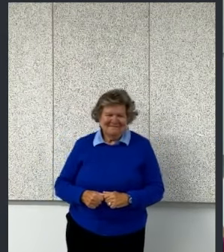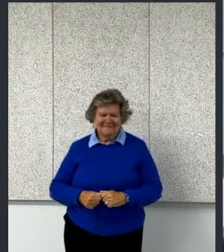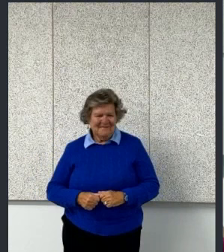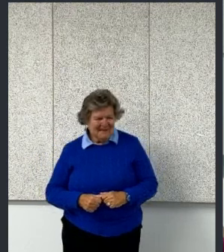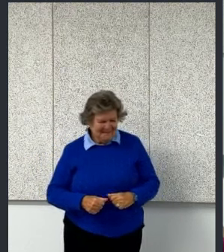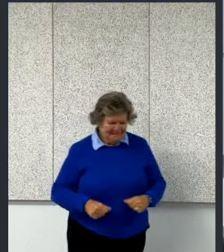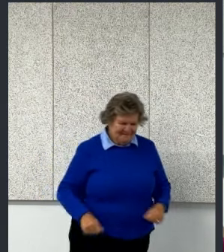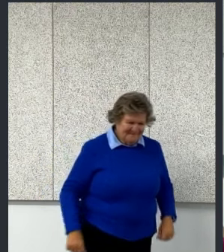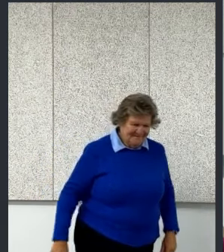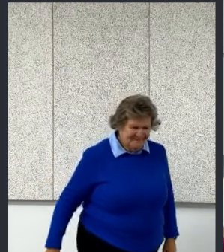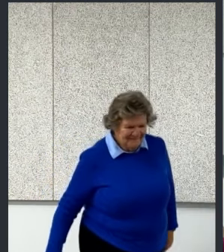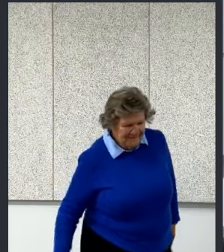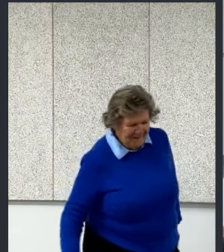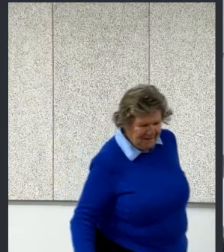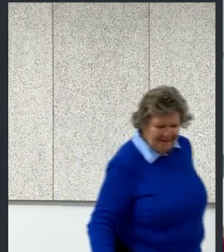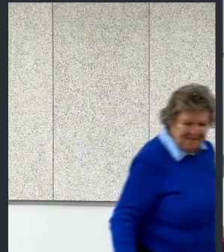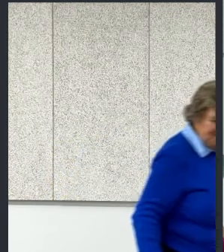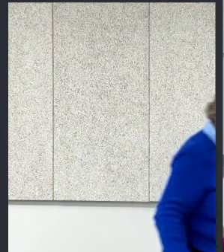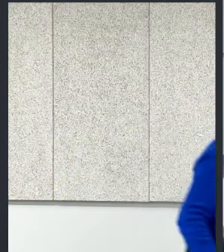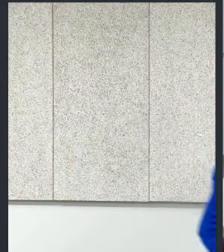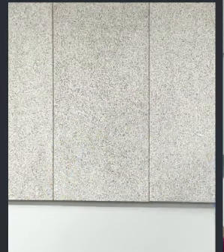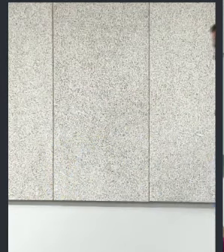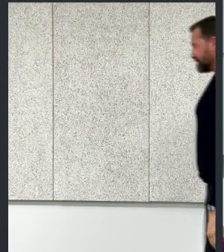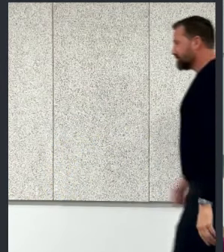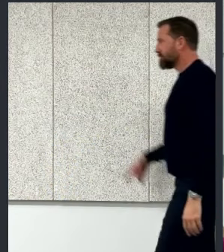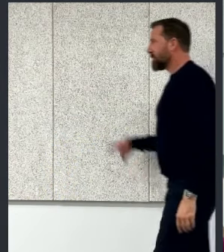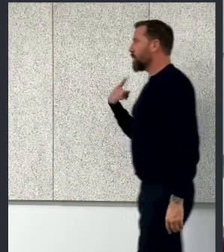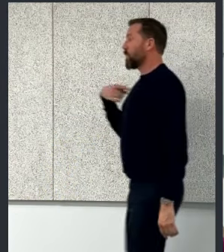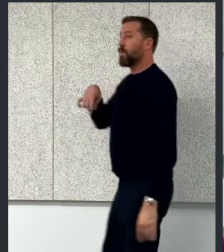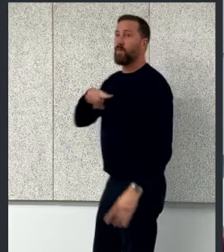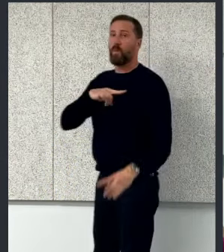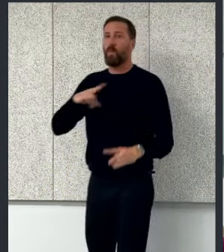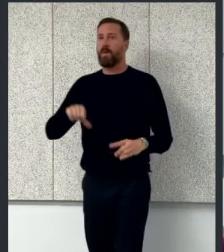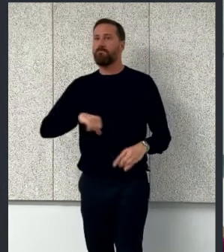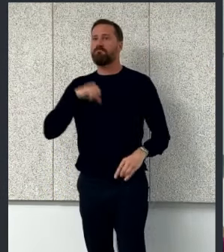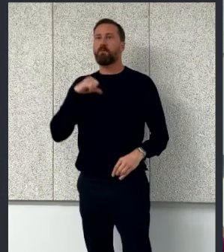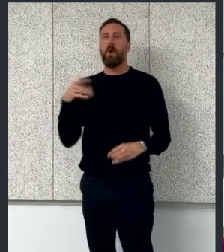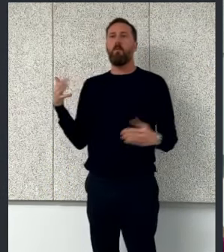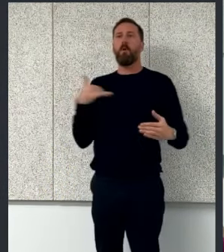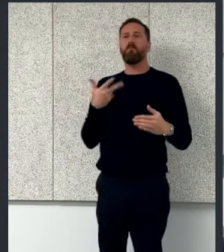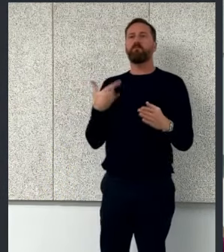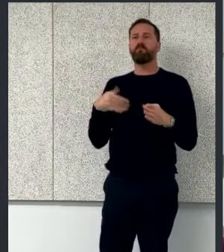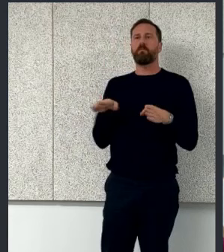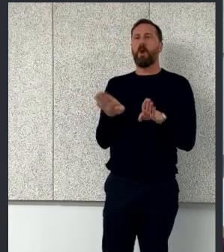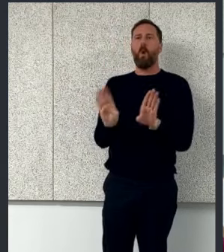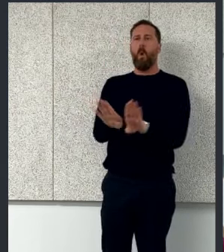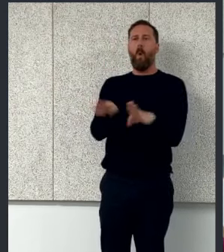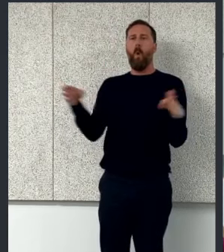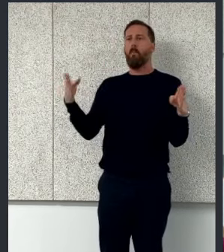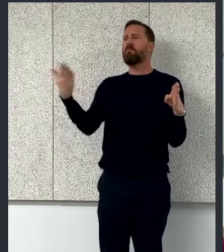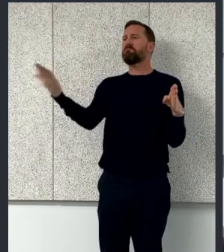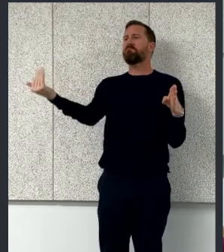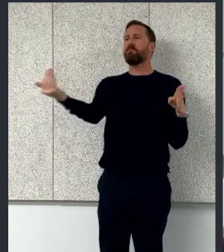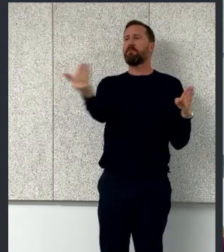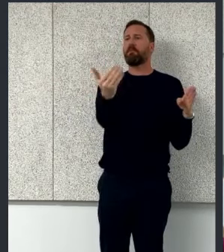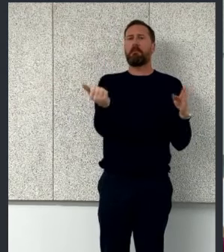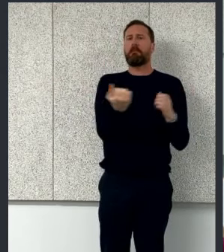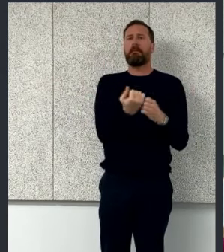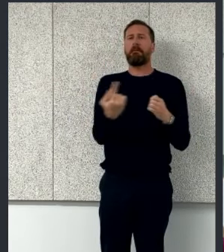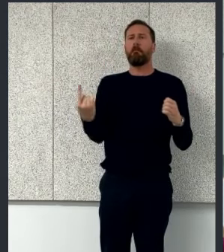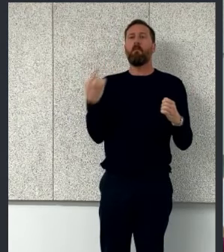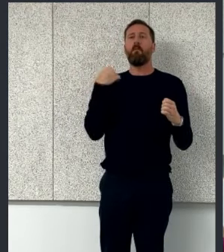we pride ourselves on having an open door policy. We're not invitation only, but that open door is also about communication and about that